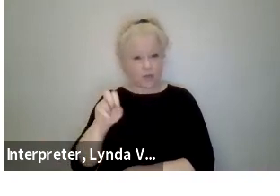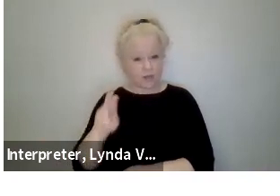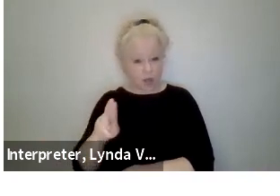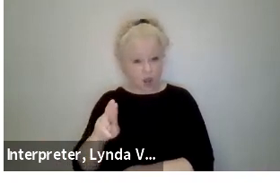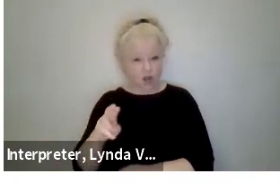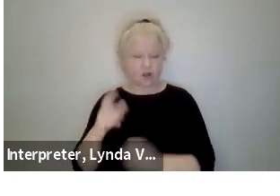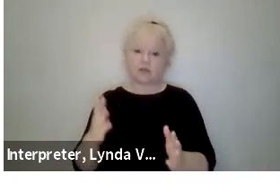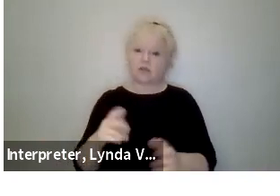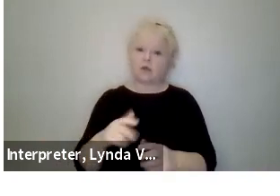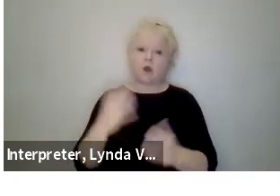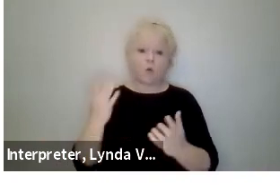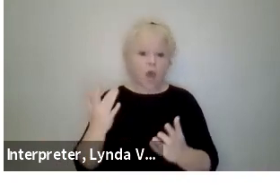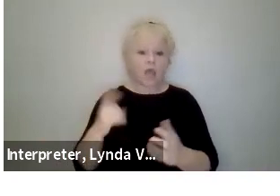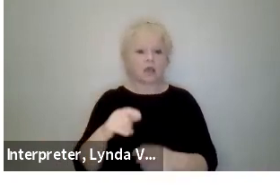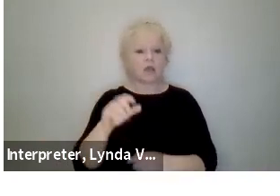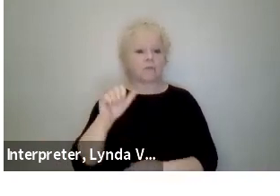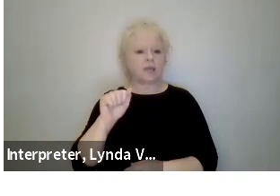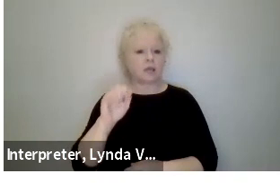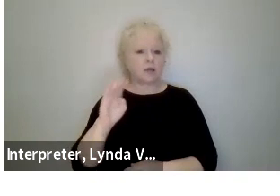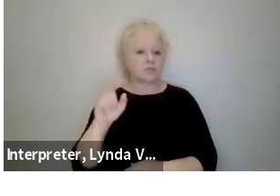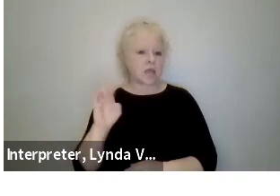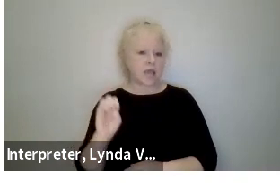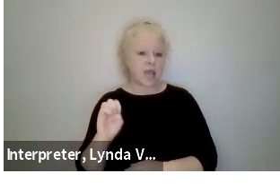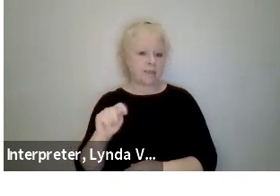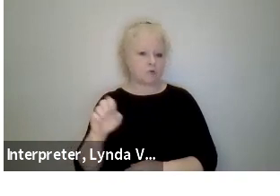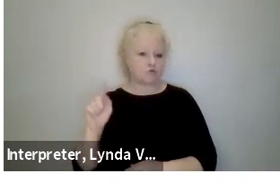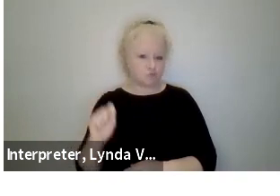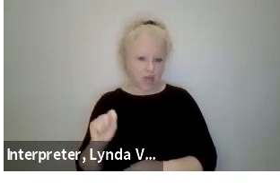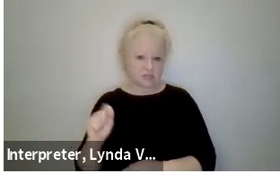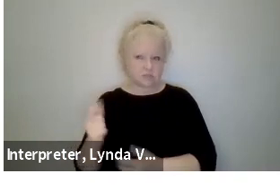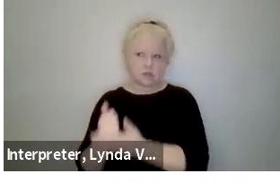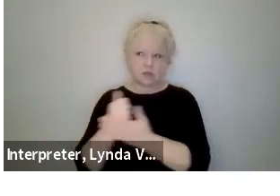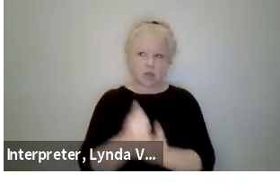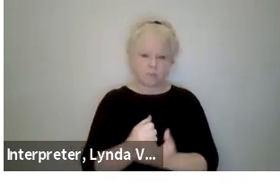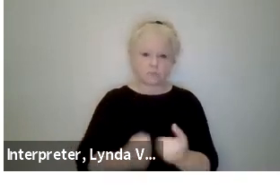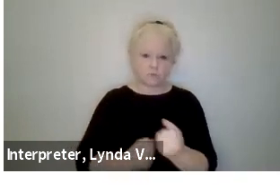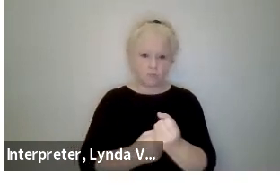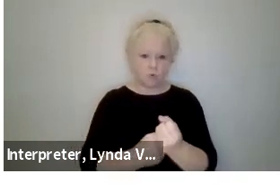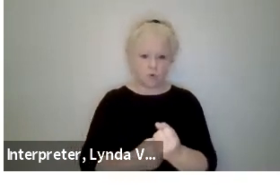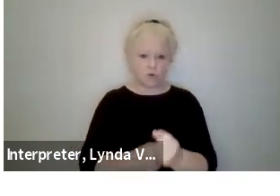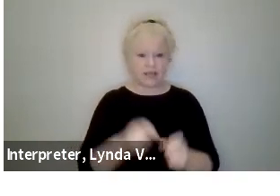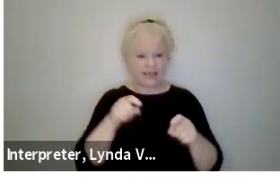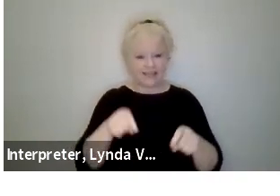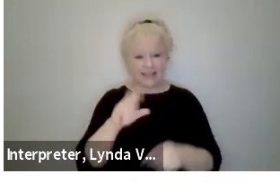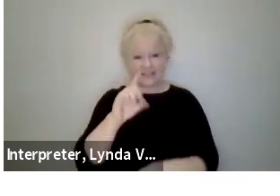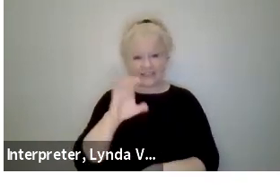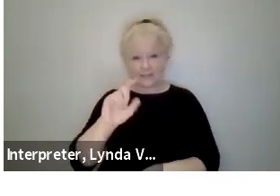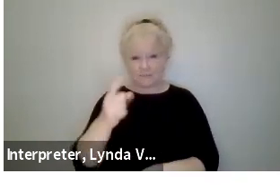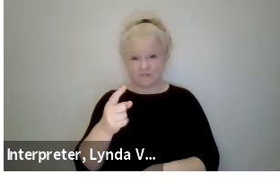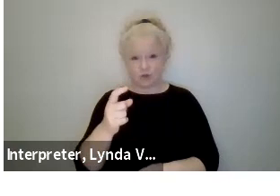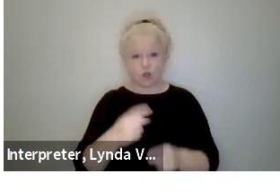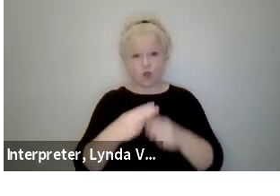Able Trust on any day of the year, but especially on Giving Tuesday, December 1st. So we hope that you will join us to support employment for people